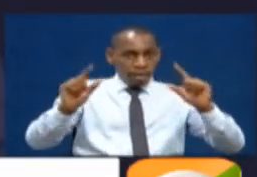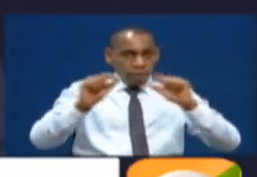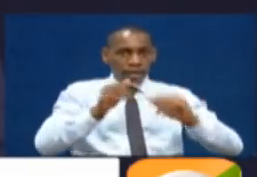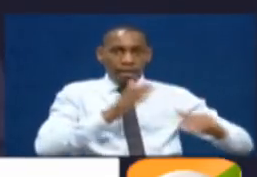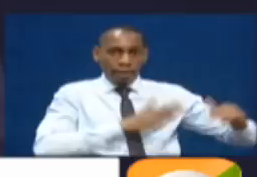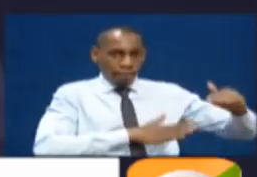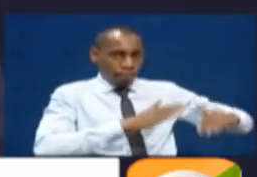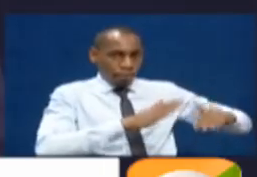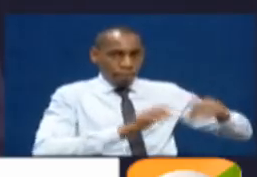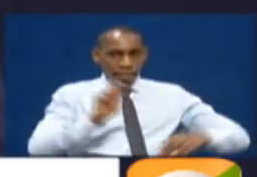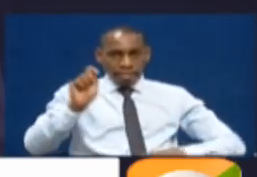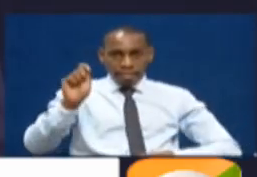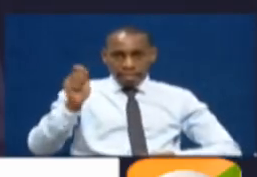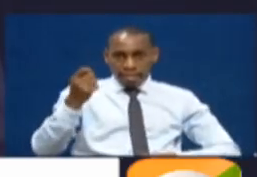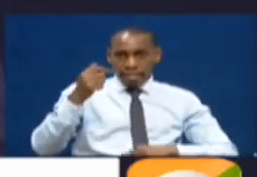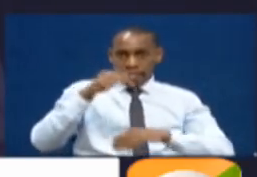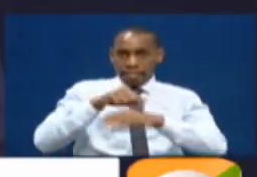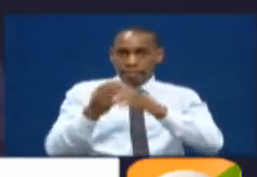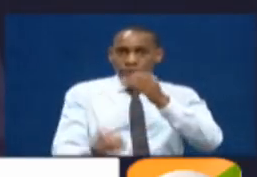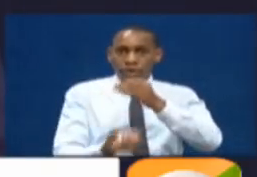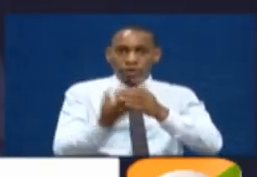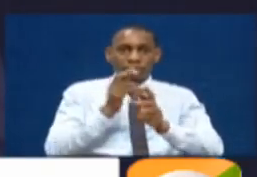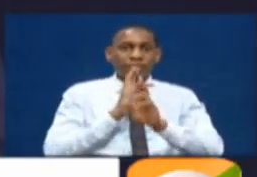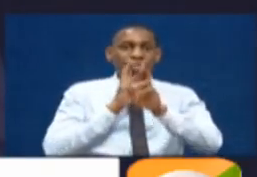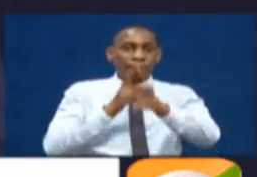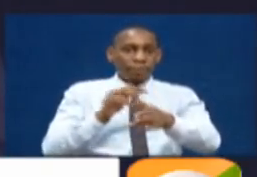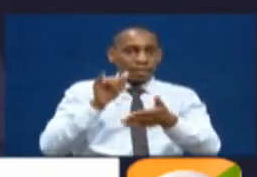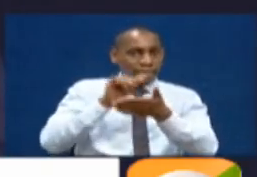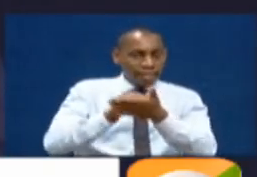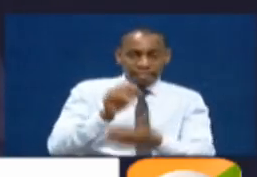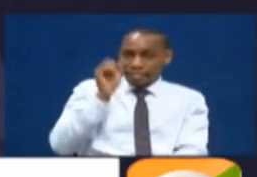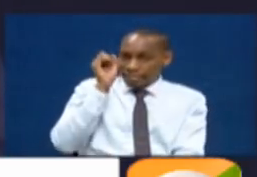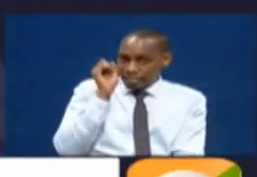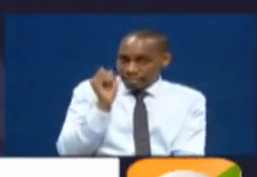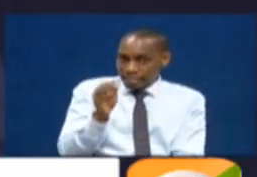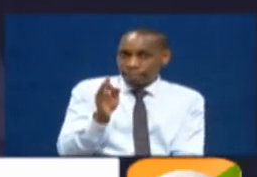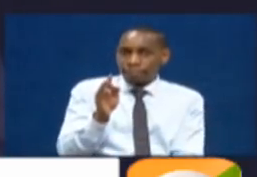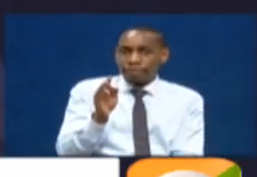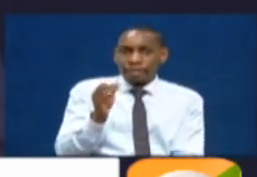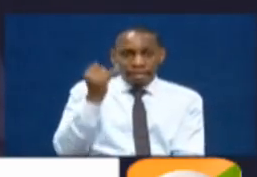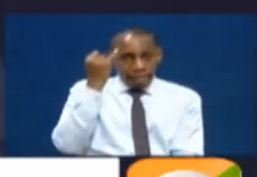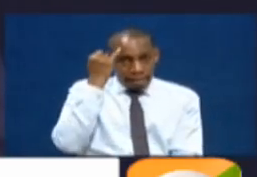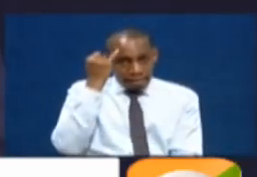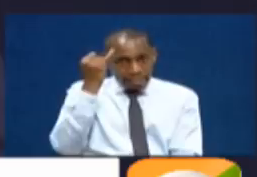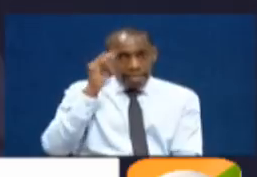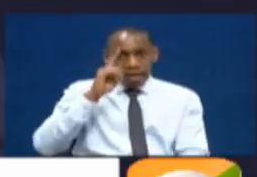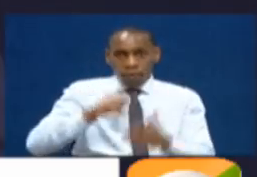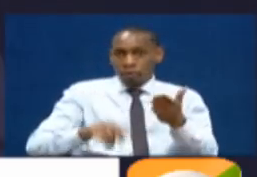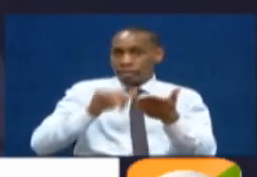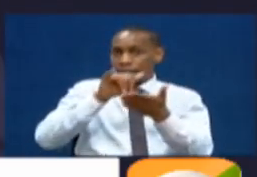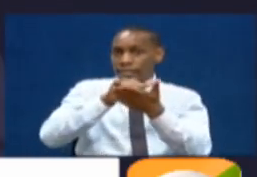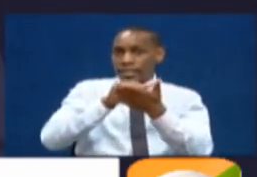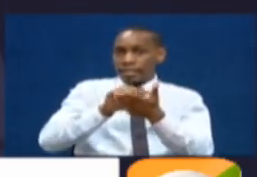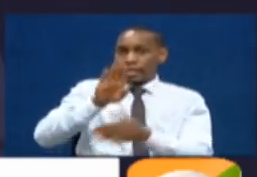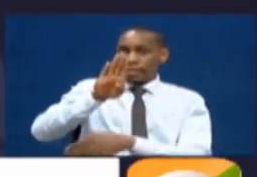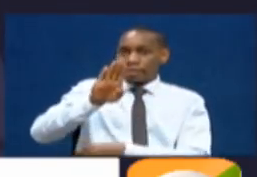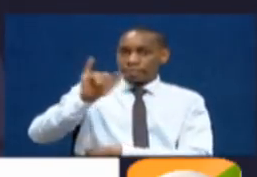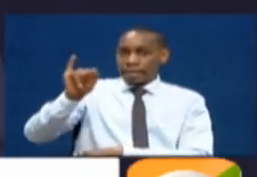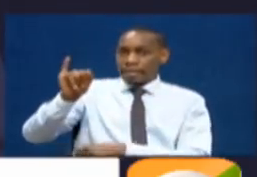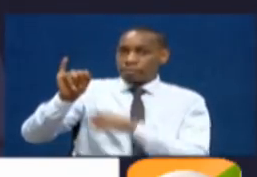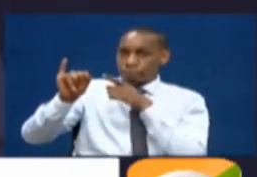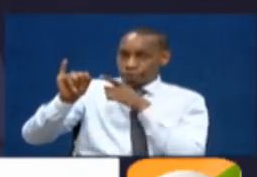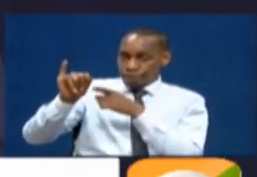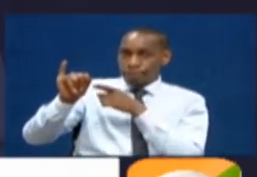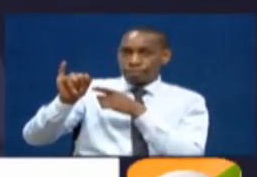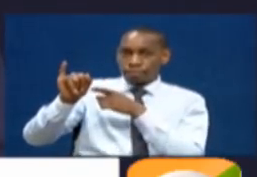days ago when they launched the report that for as long as the perception will be that the BBI